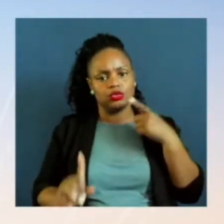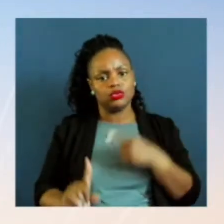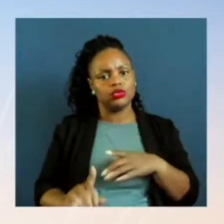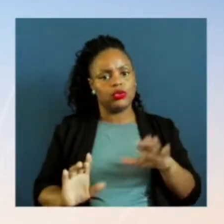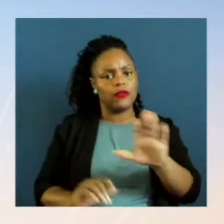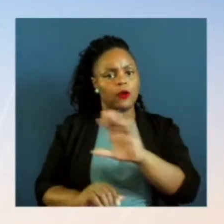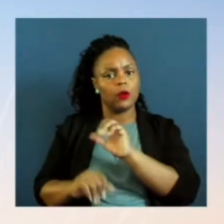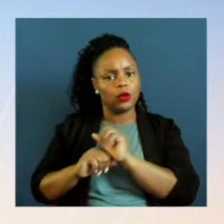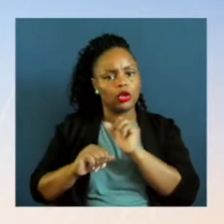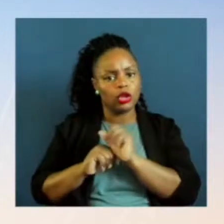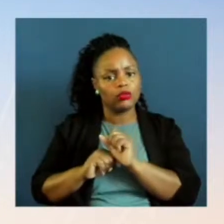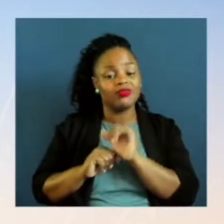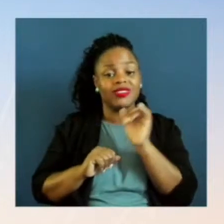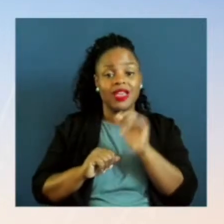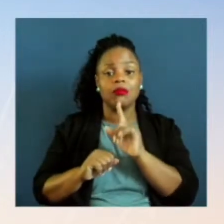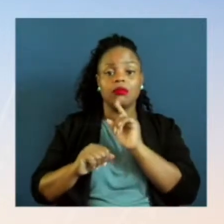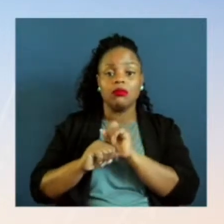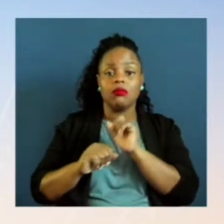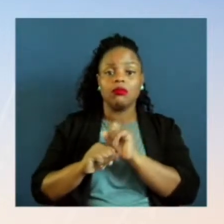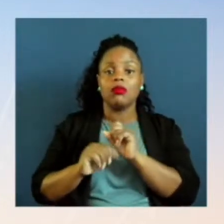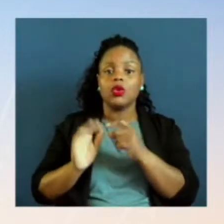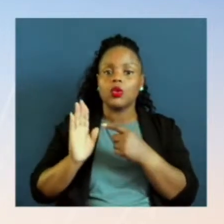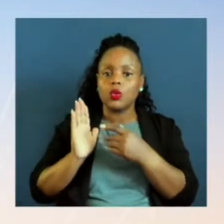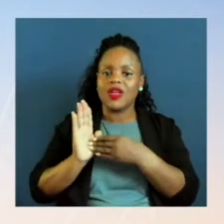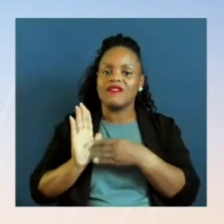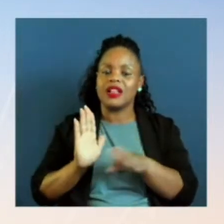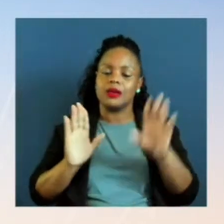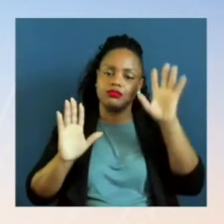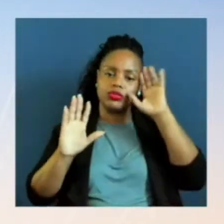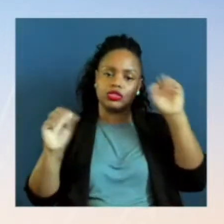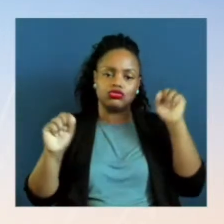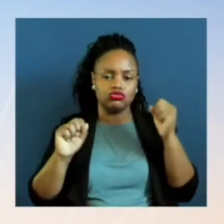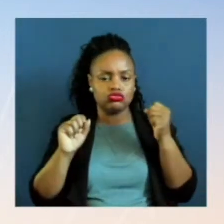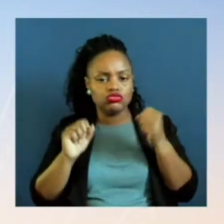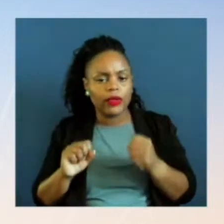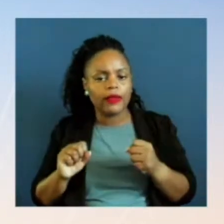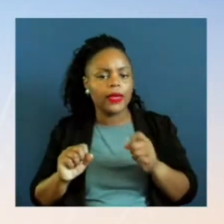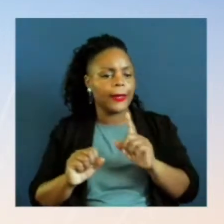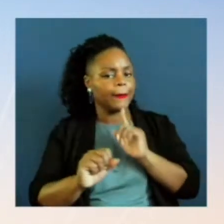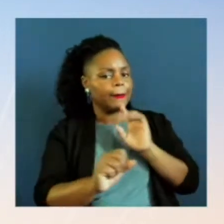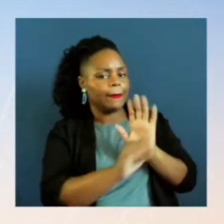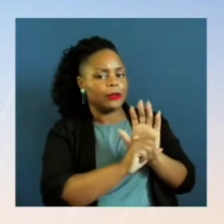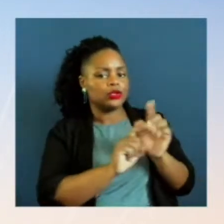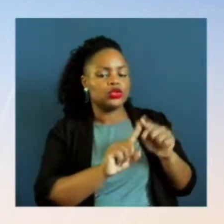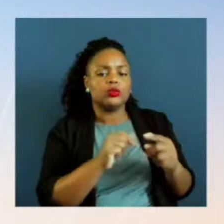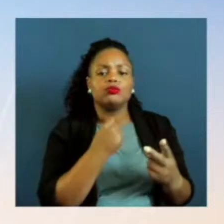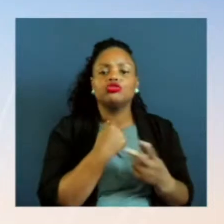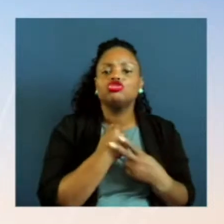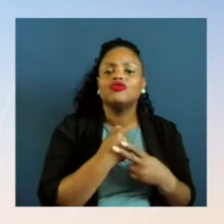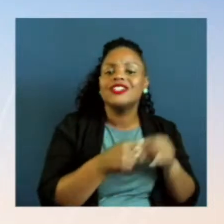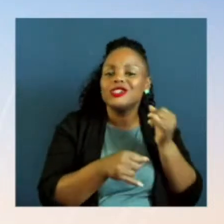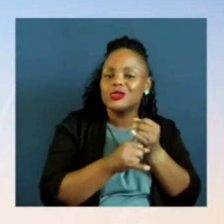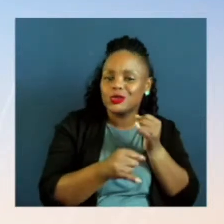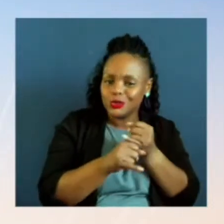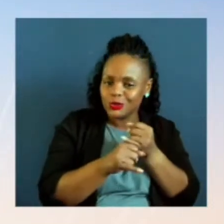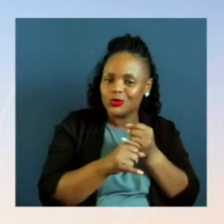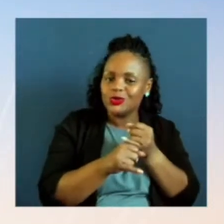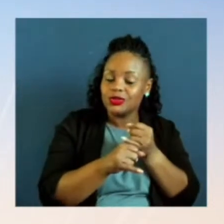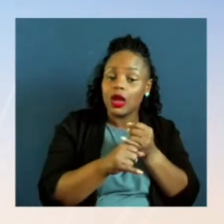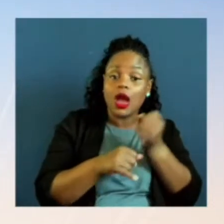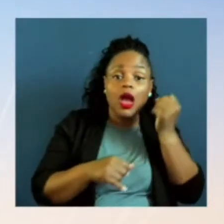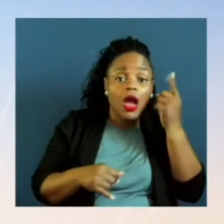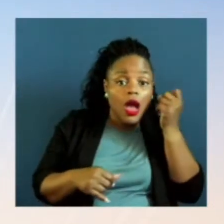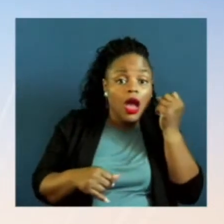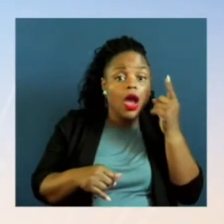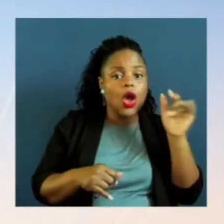his strong commitment to preserving institutions, but also taking a fresh look at things that need to change if needed. Is he misleading supporters